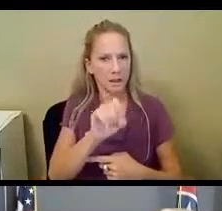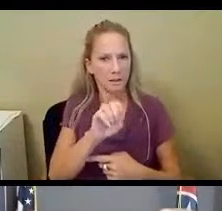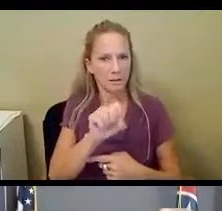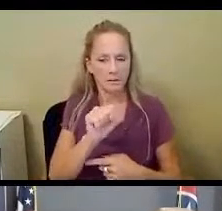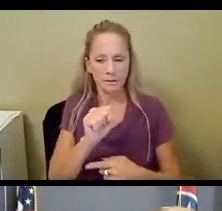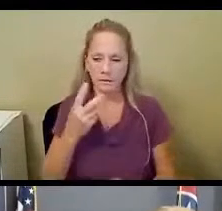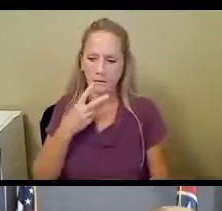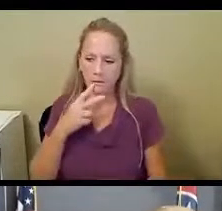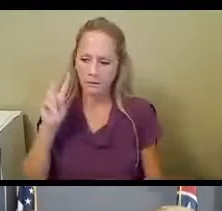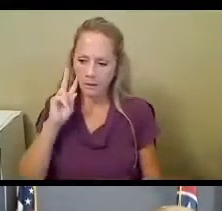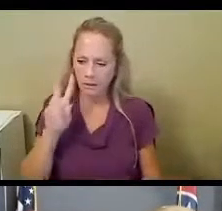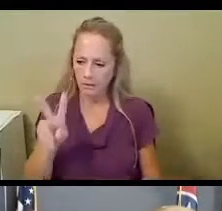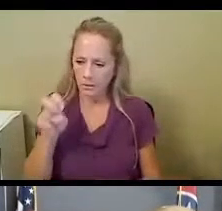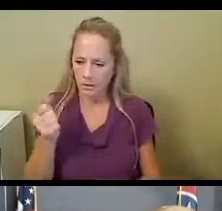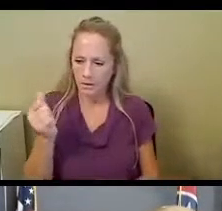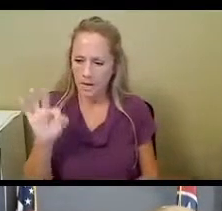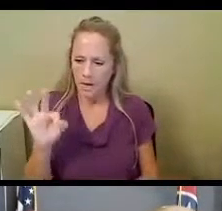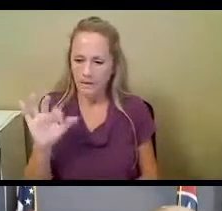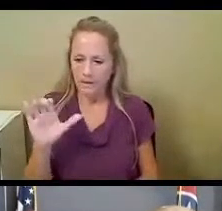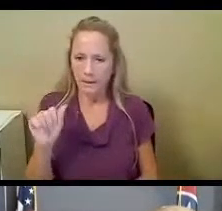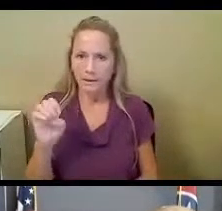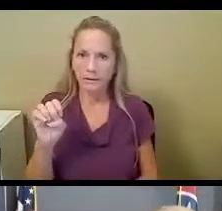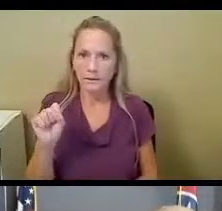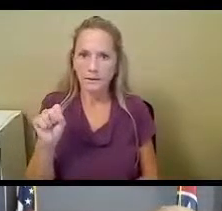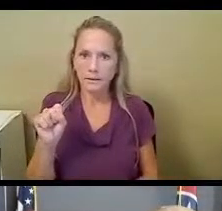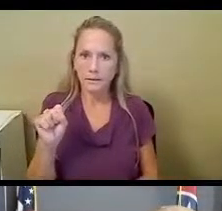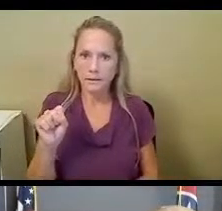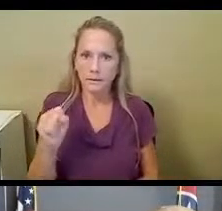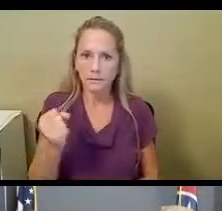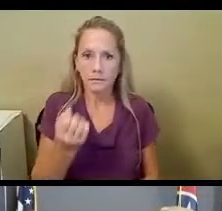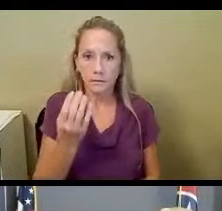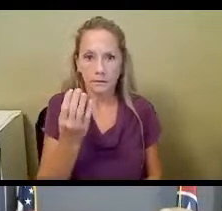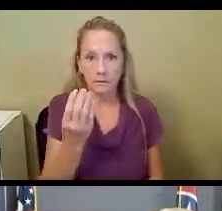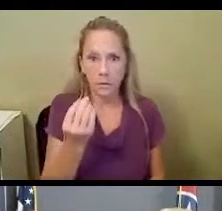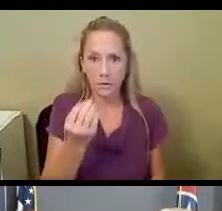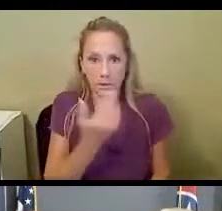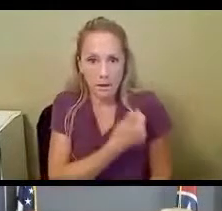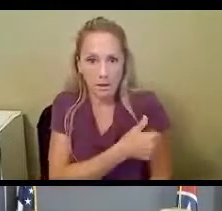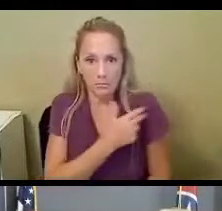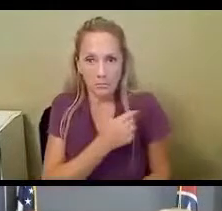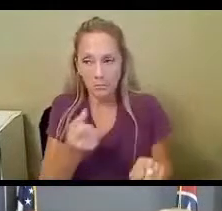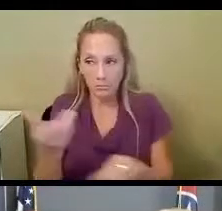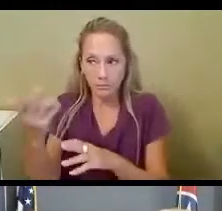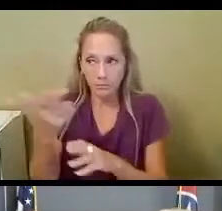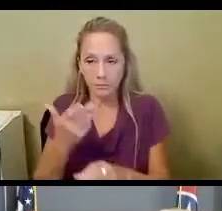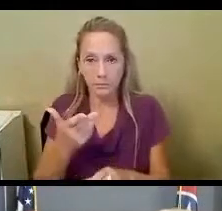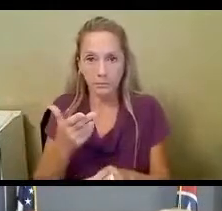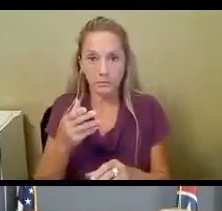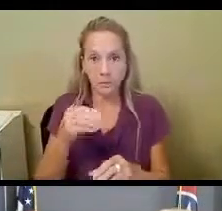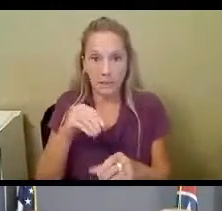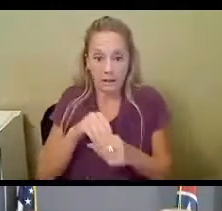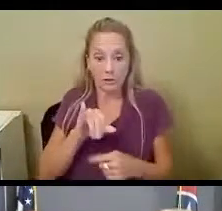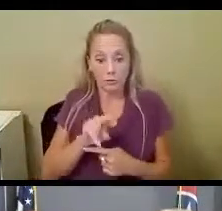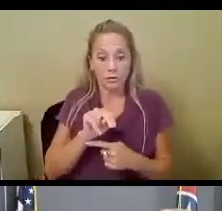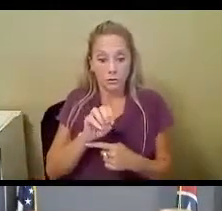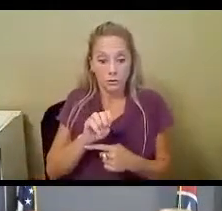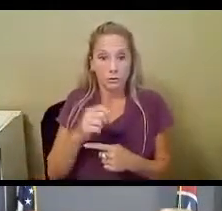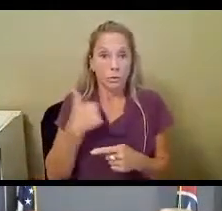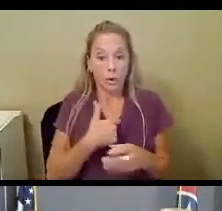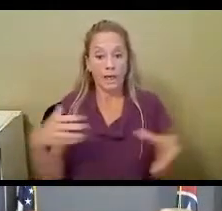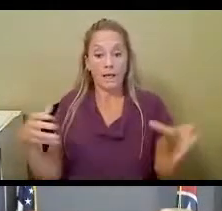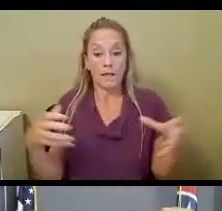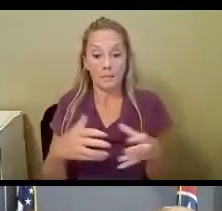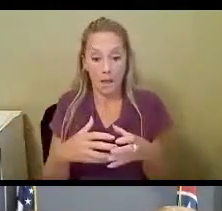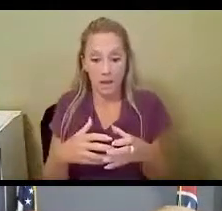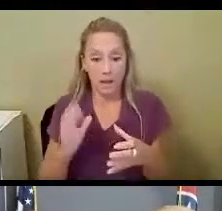219 cases. We had 14 hospitalizations when we first met. And our intention when we first met